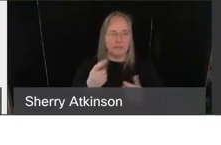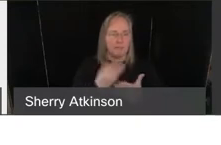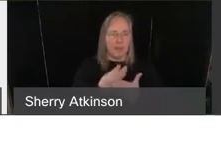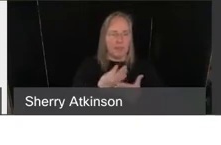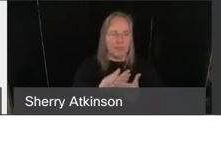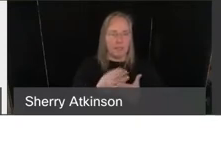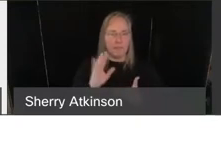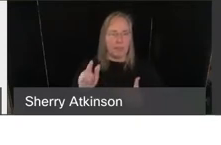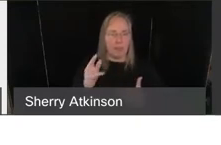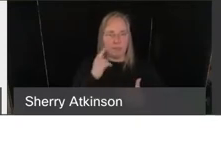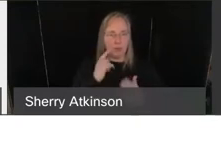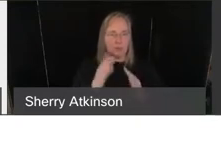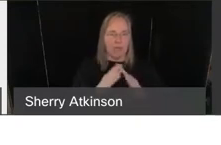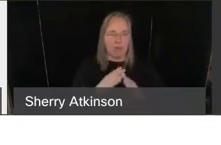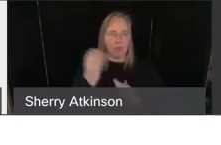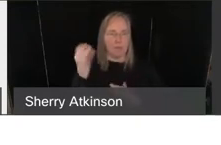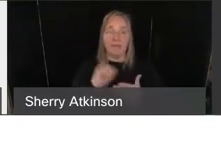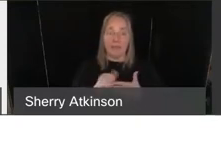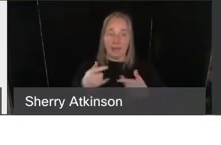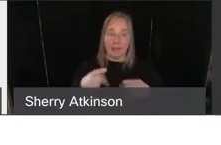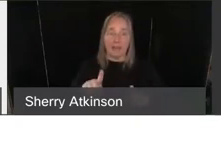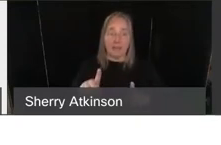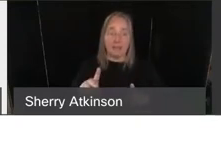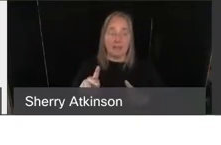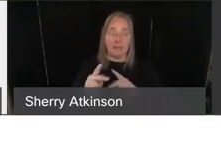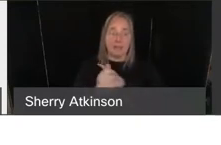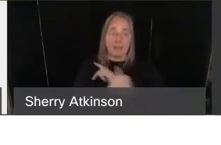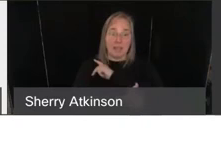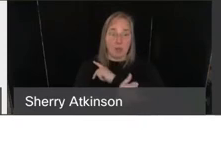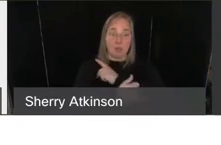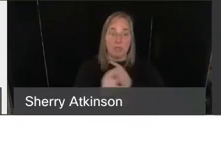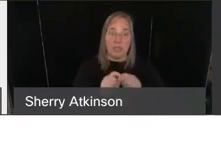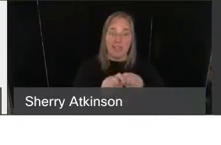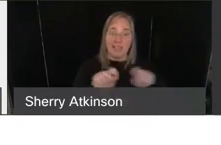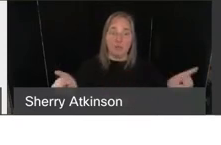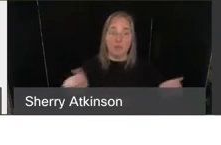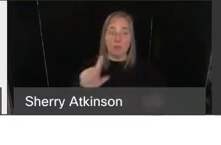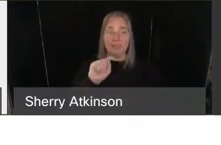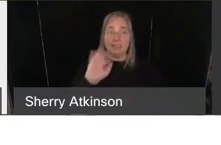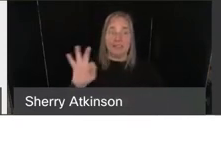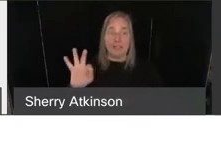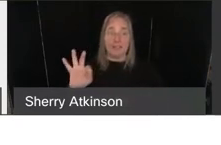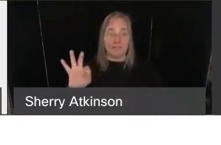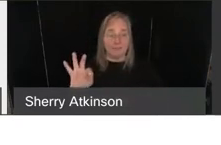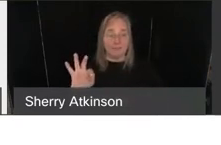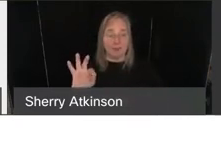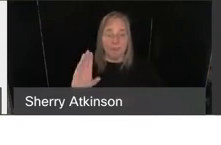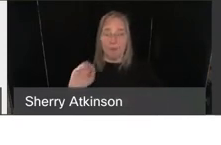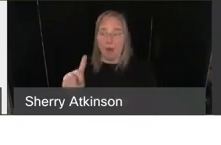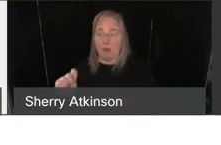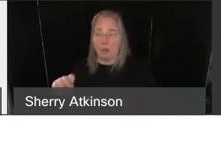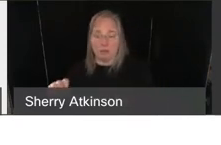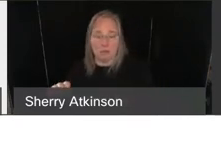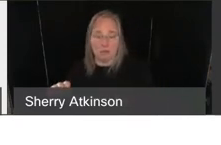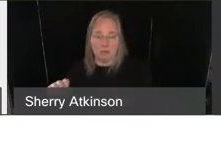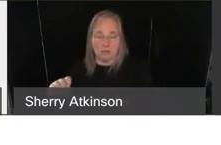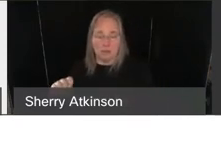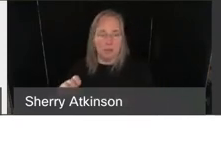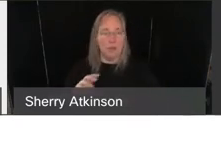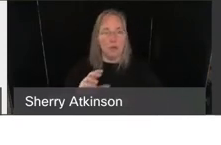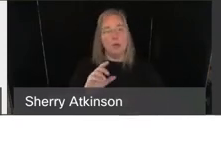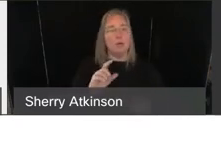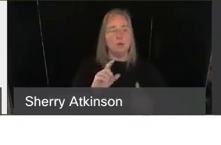county to issue TIF bonds to support public infrastructure development